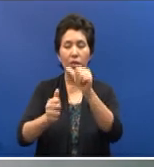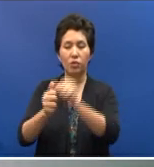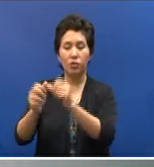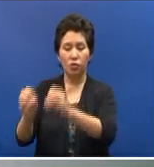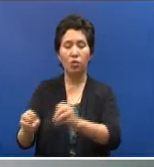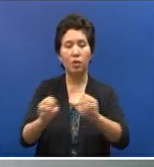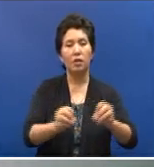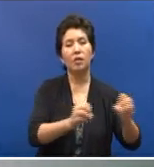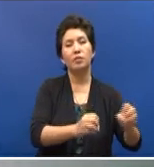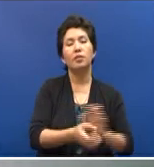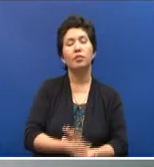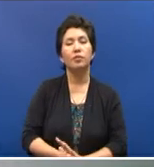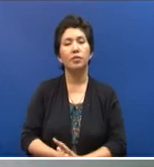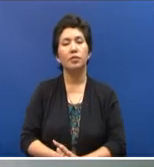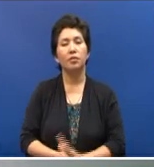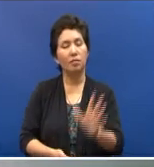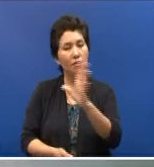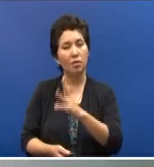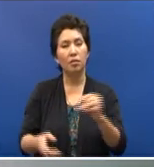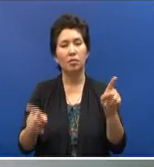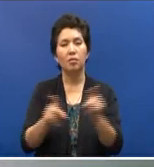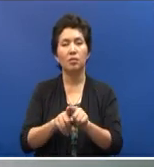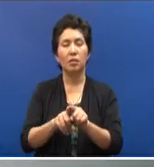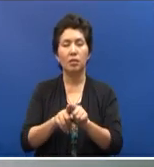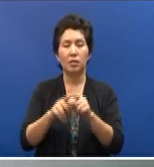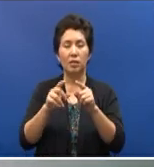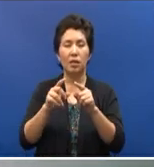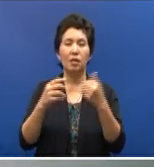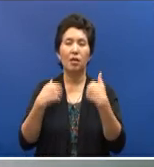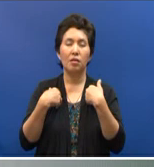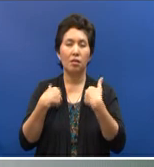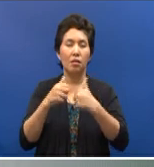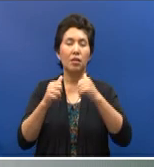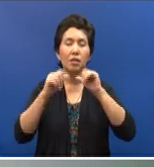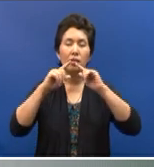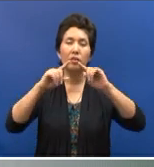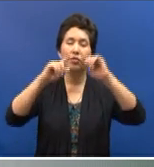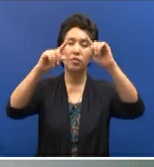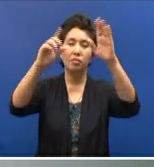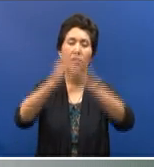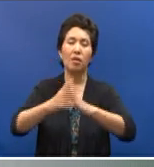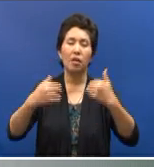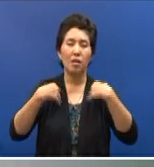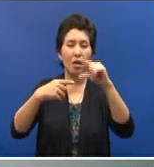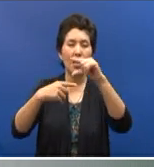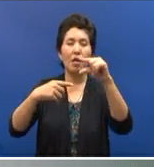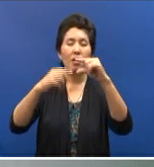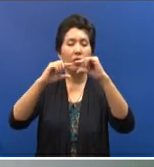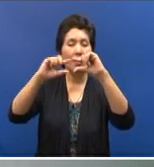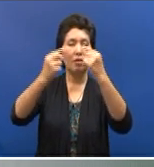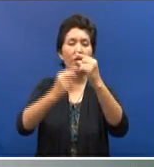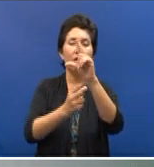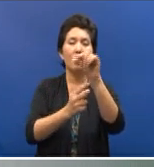organization. Okay, so there are distinction between age set and also age grade.